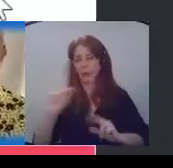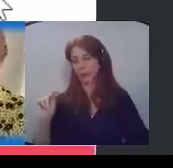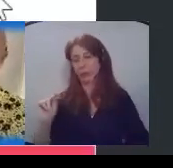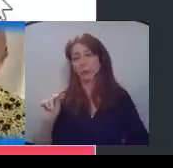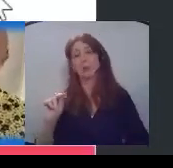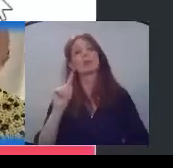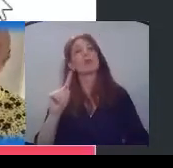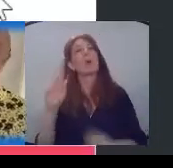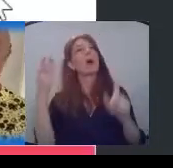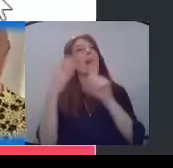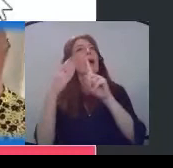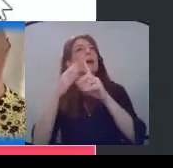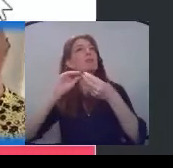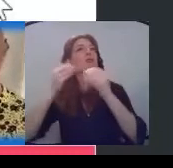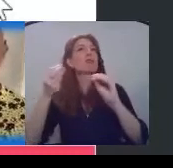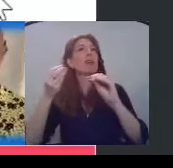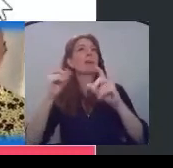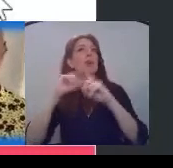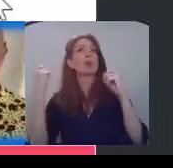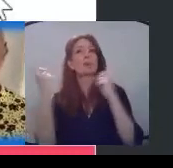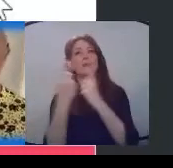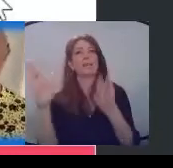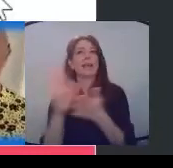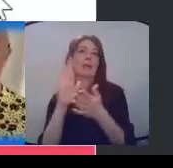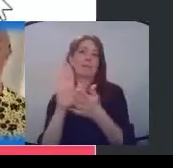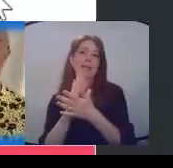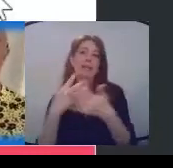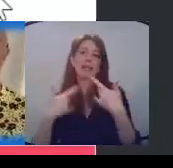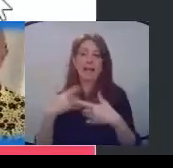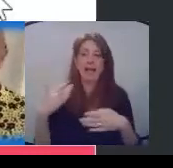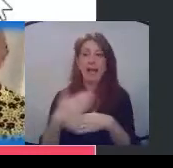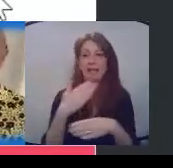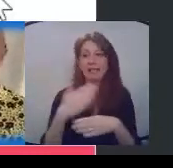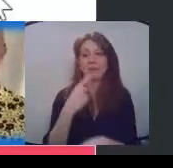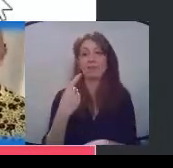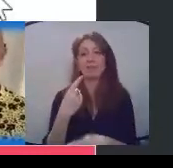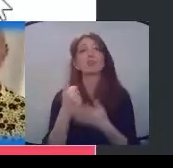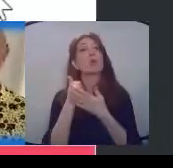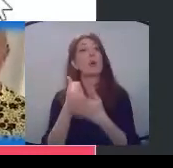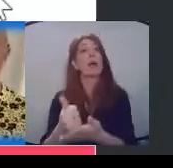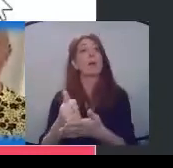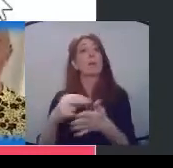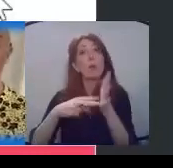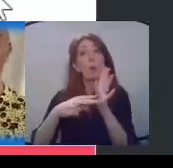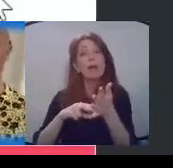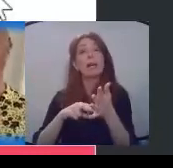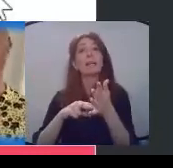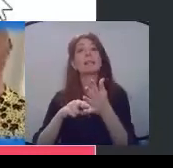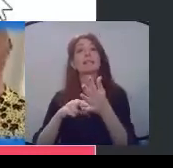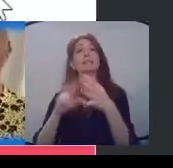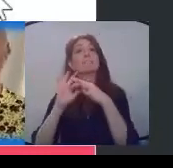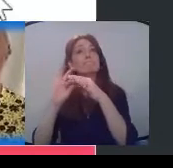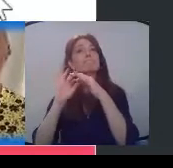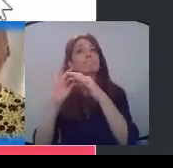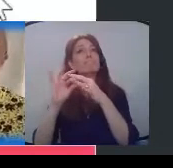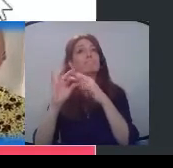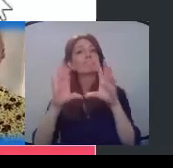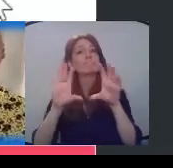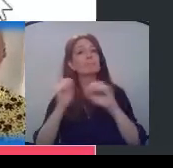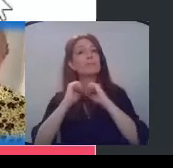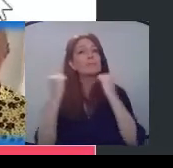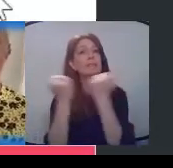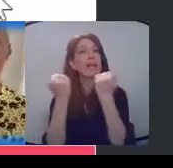and active communities. So it's essentially four dimensions of our product. We help you organize, communicate with your team or group, engage your members, and